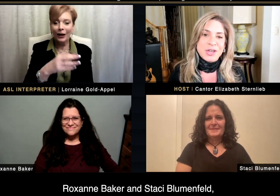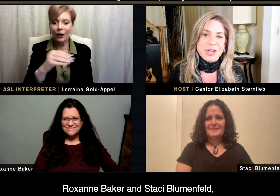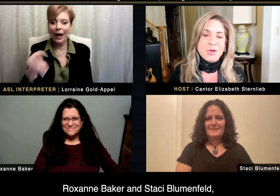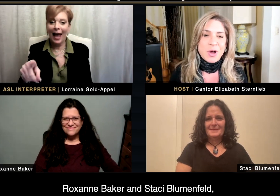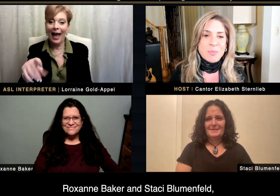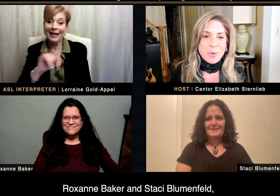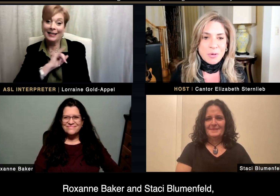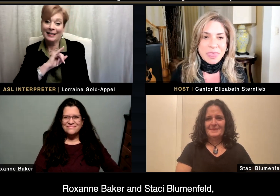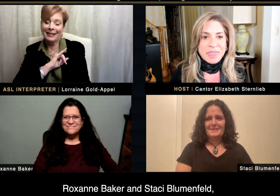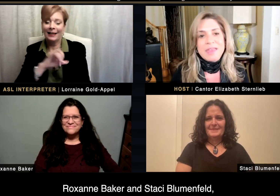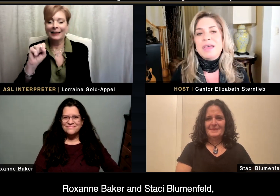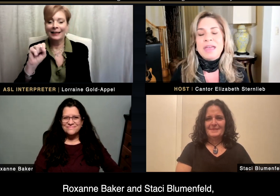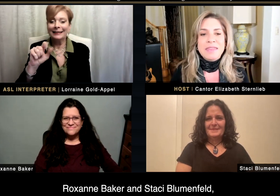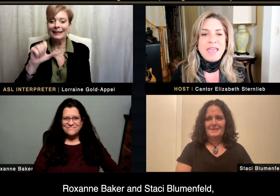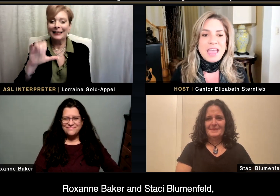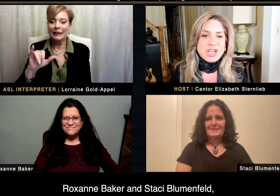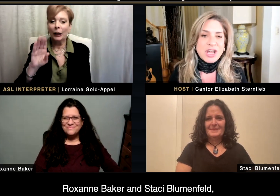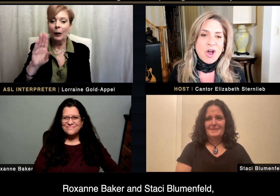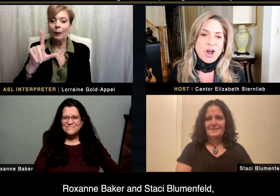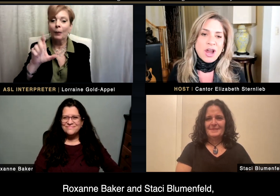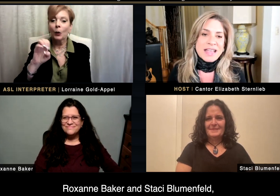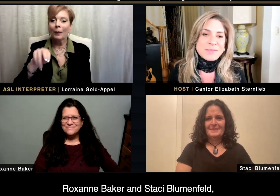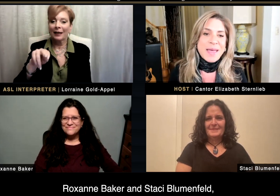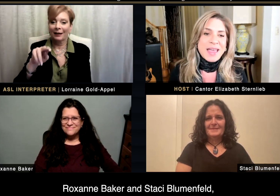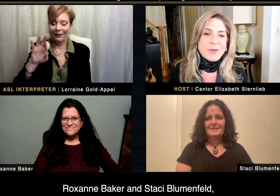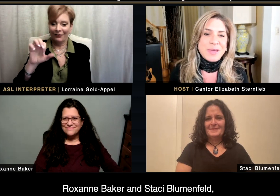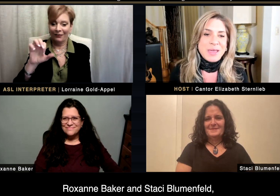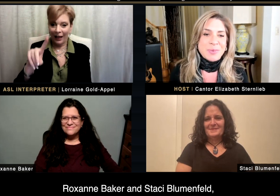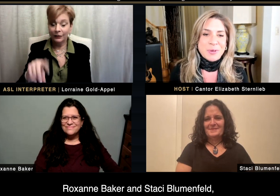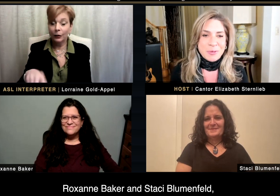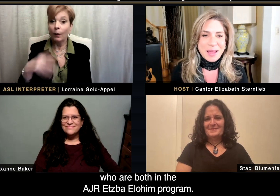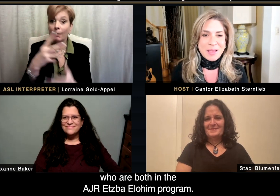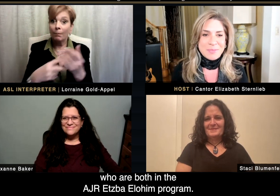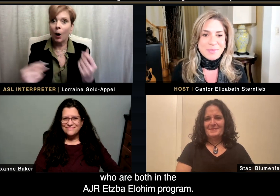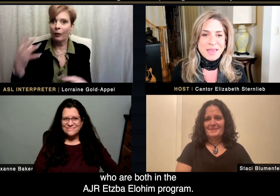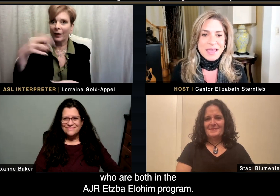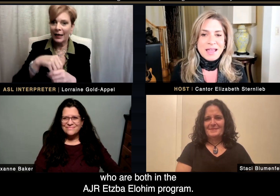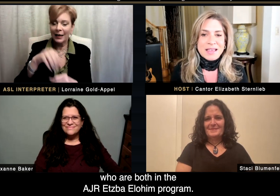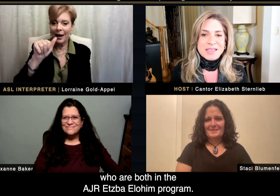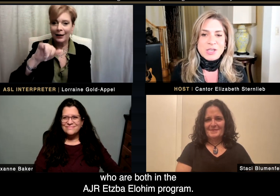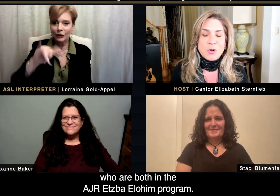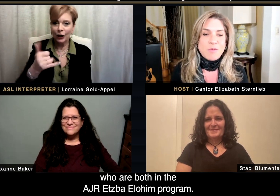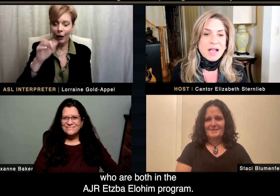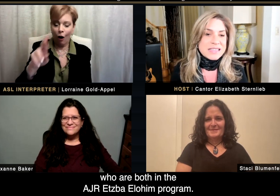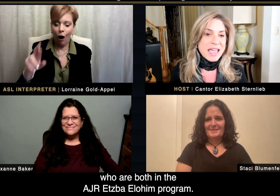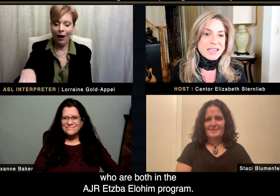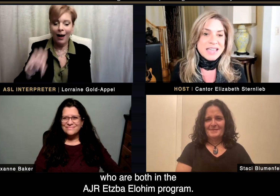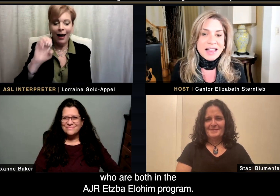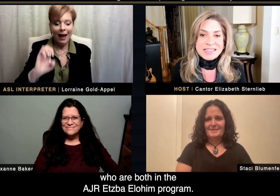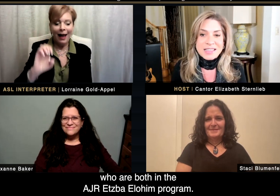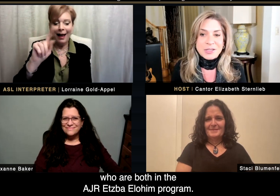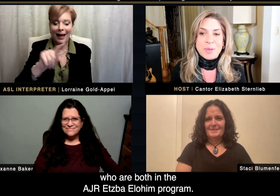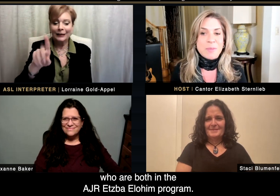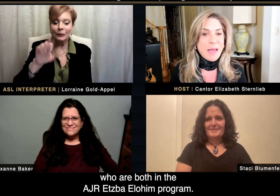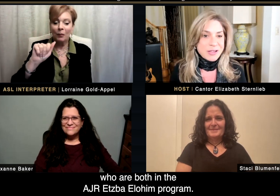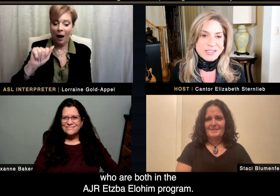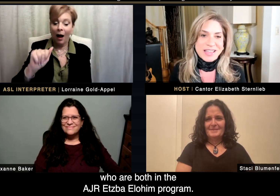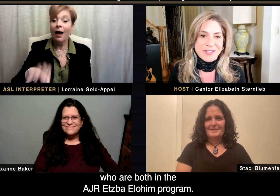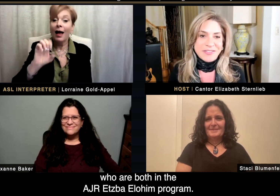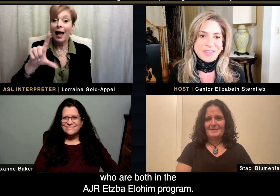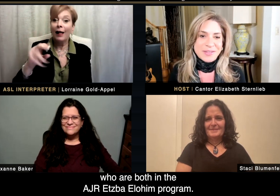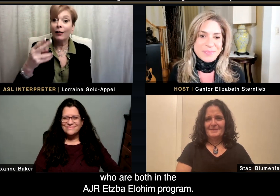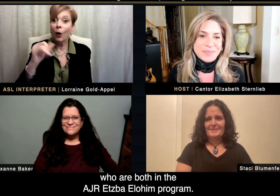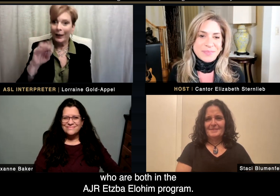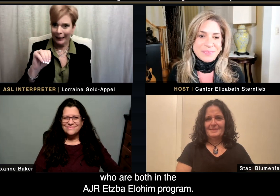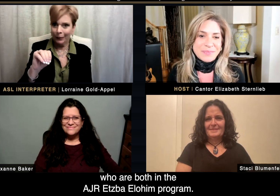Blumenfeld, who are both in the AJR Etzba Elohim program. So Roxanne, tell us a little bit about